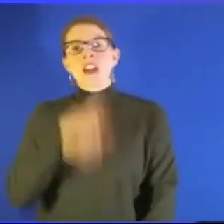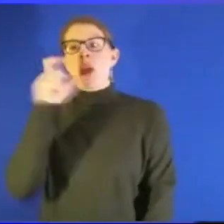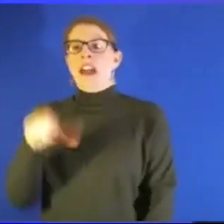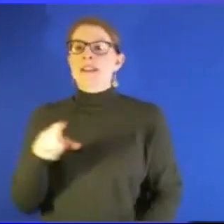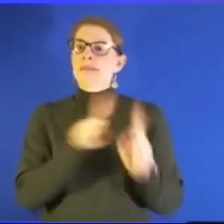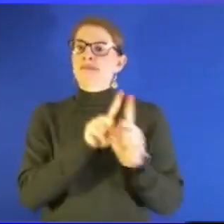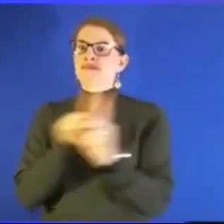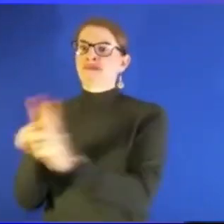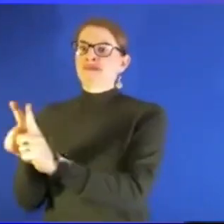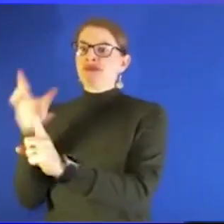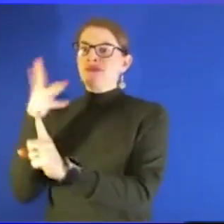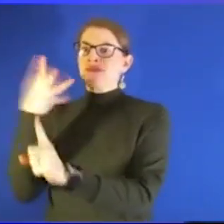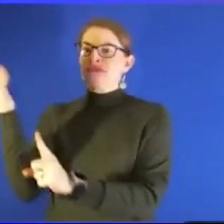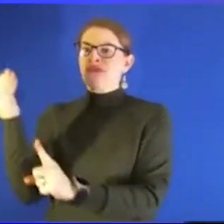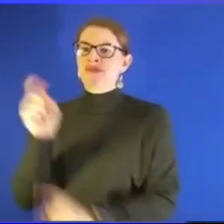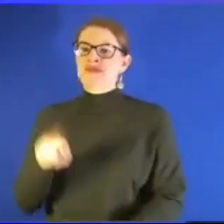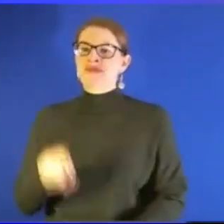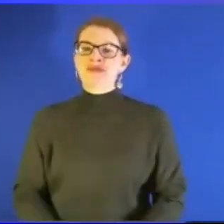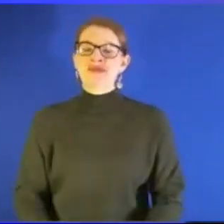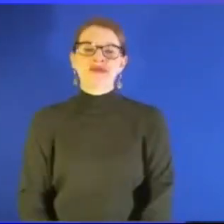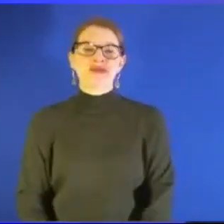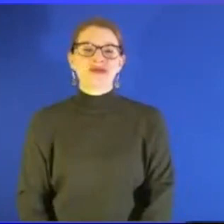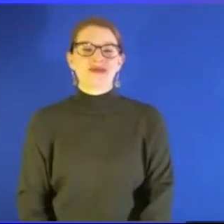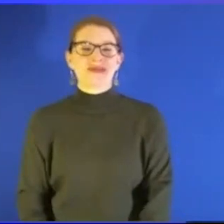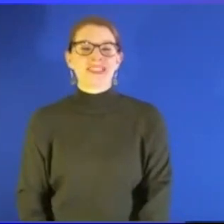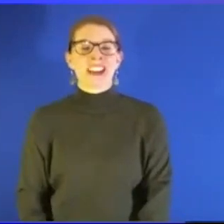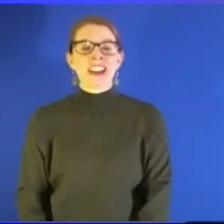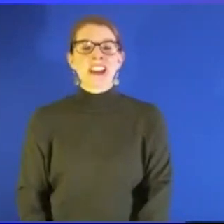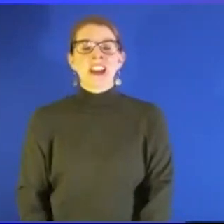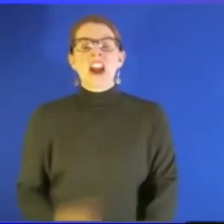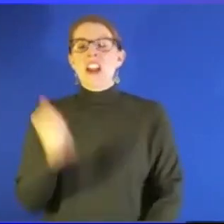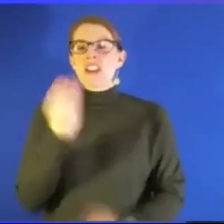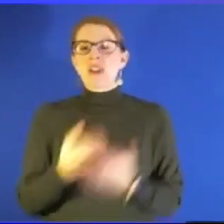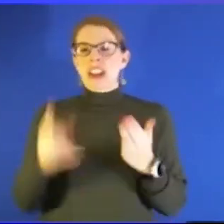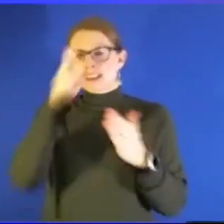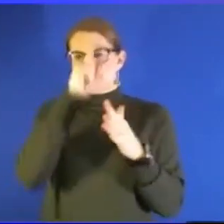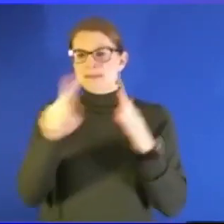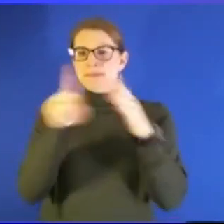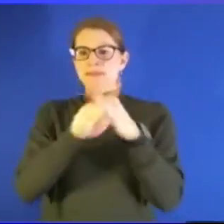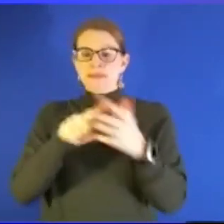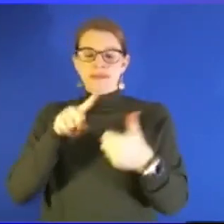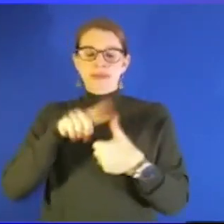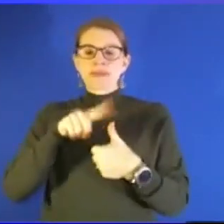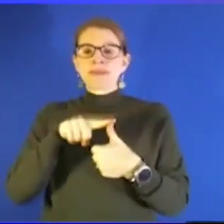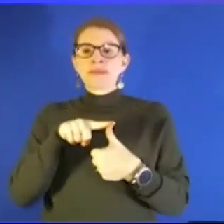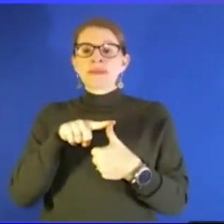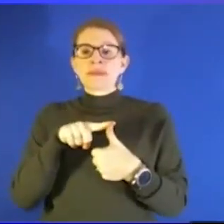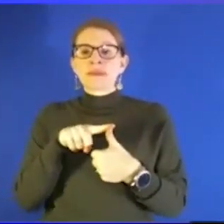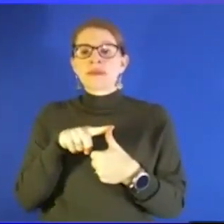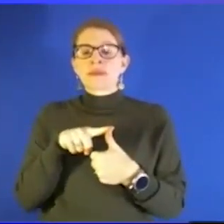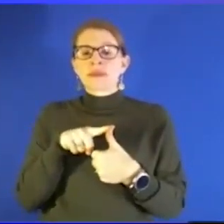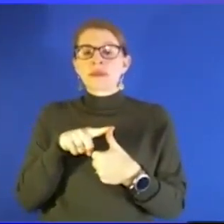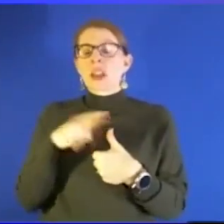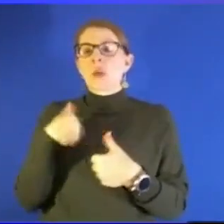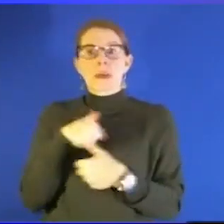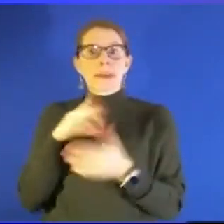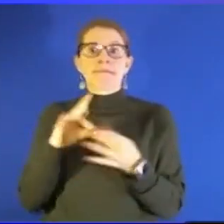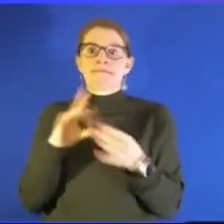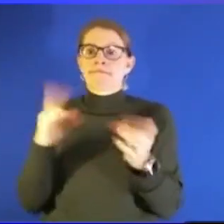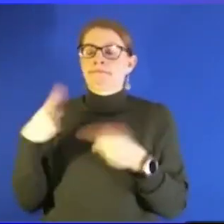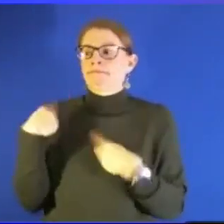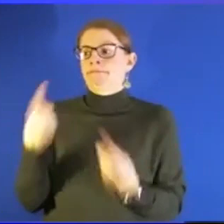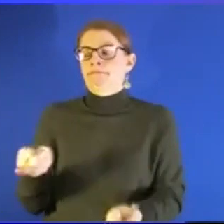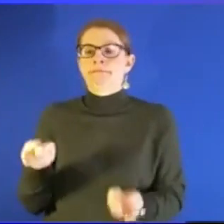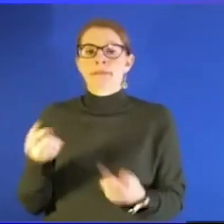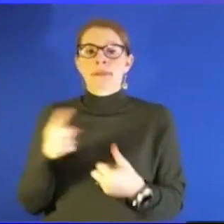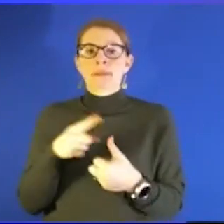No. Couple things come to mind. I think number one, we've been saying this for a long time, we have to look beyond